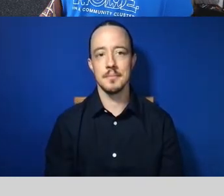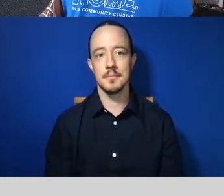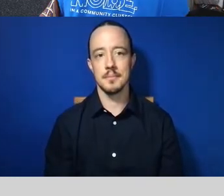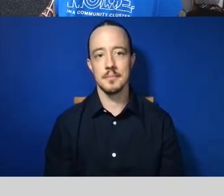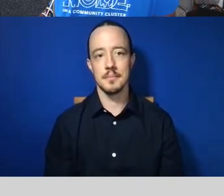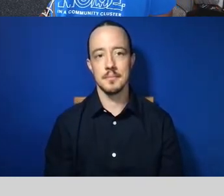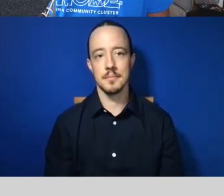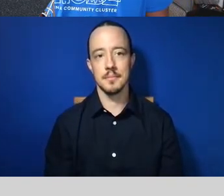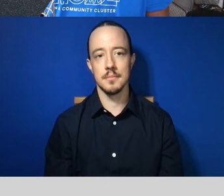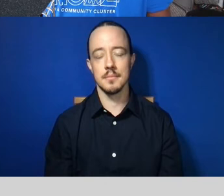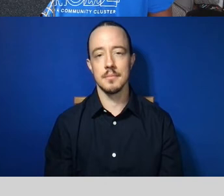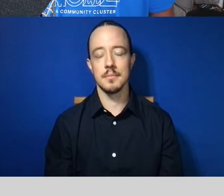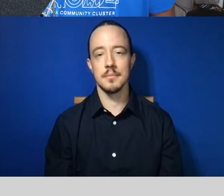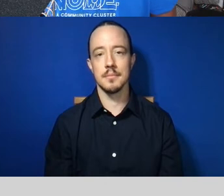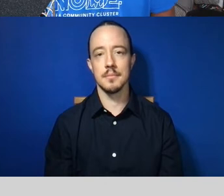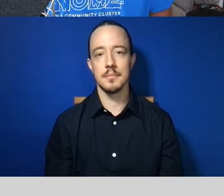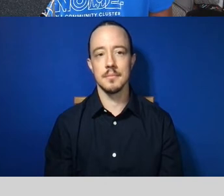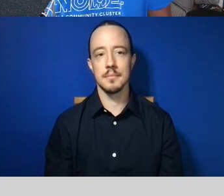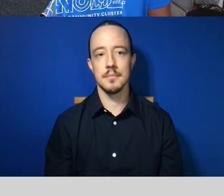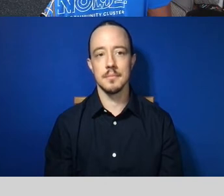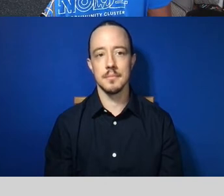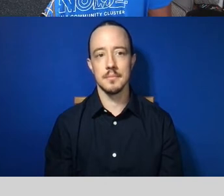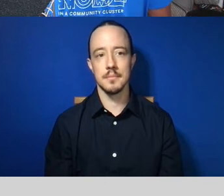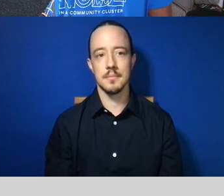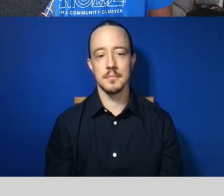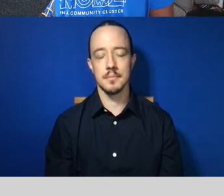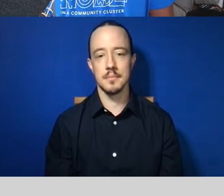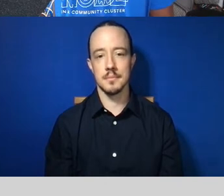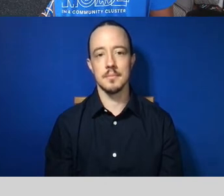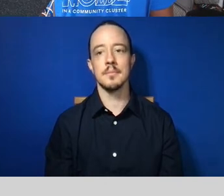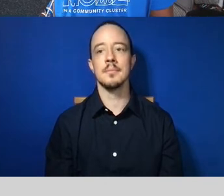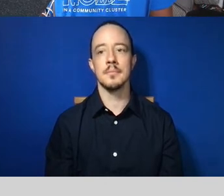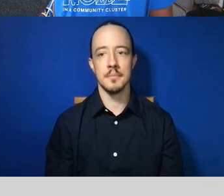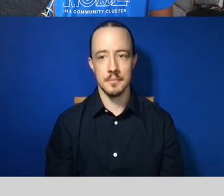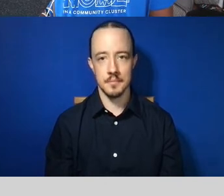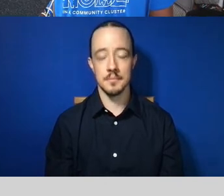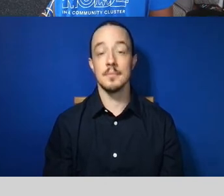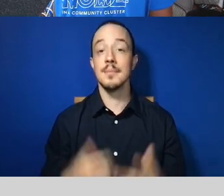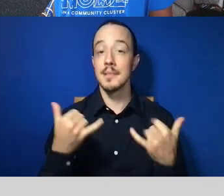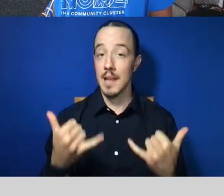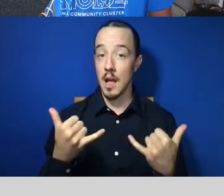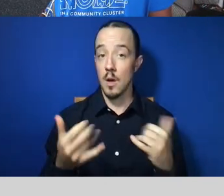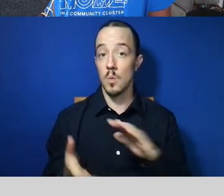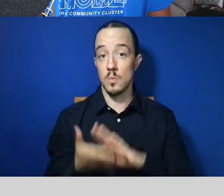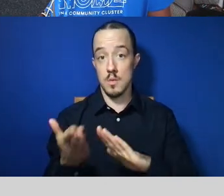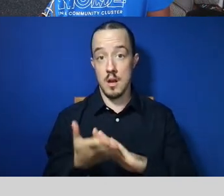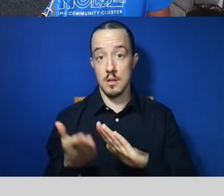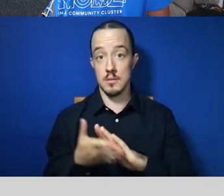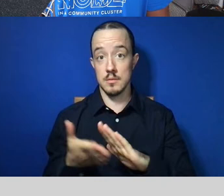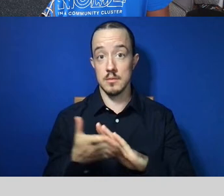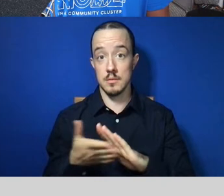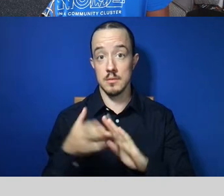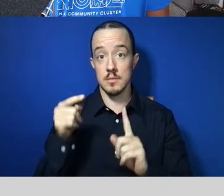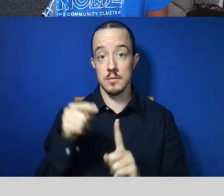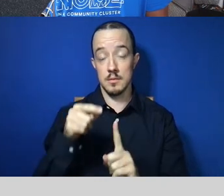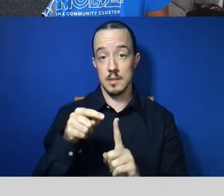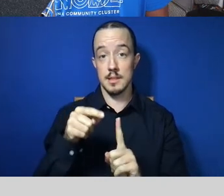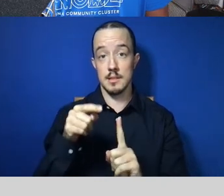There we go. And we're going to then